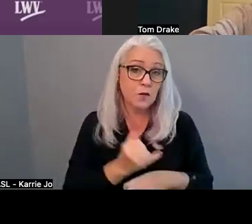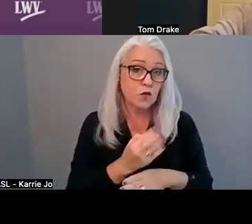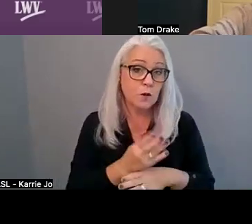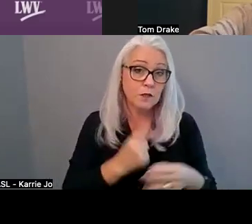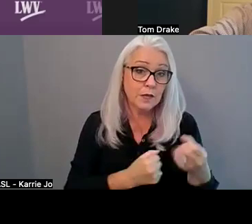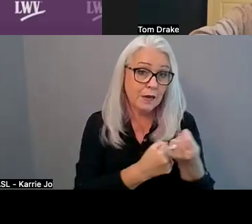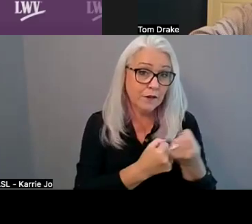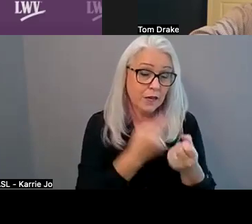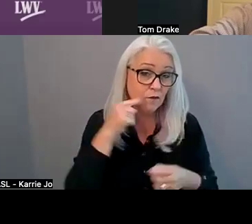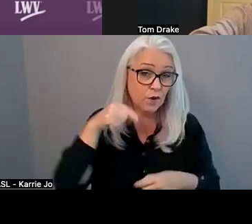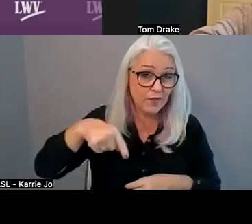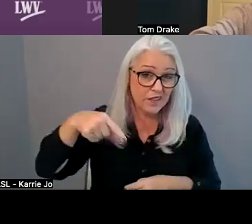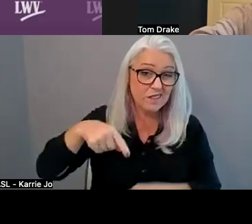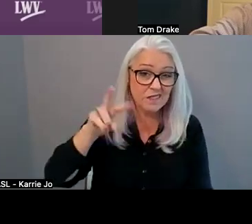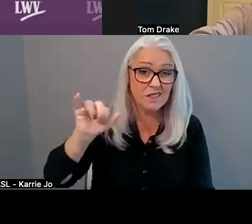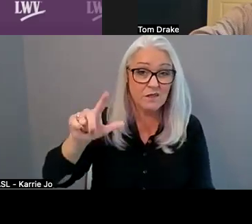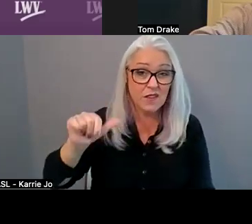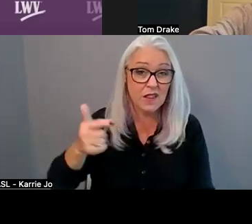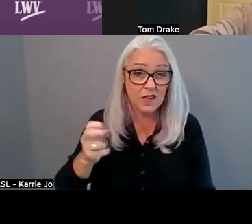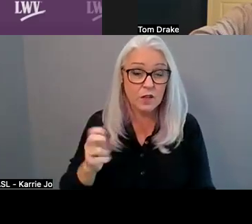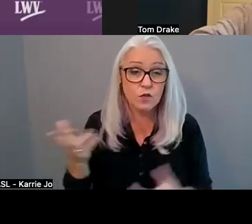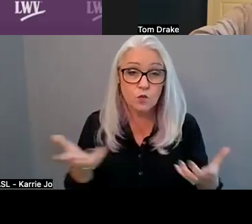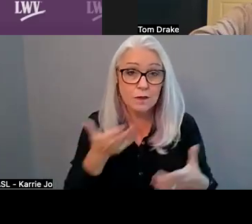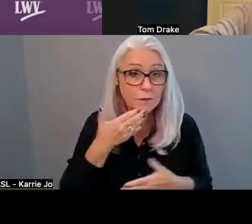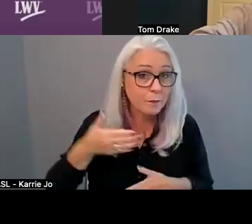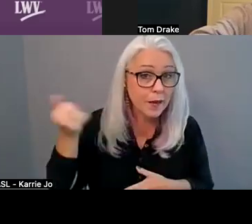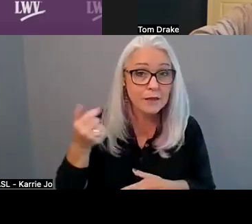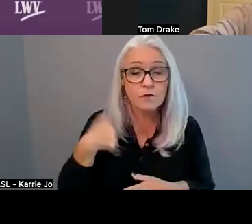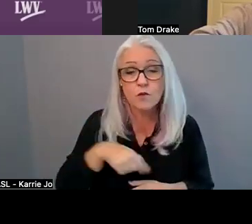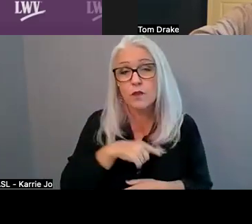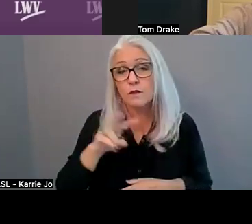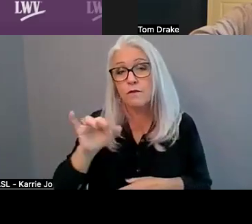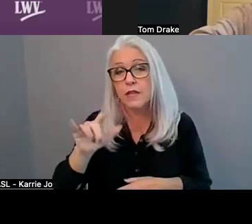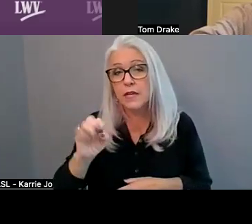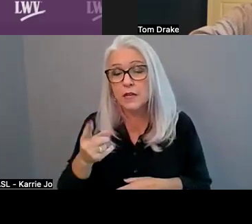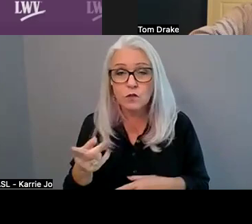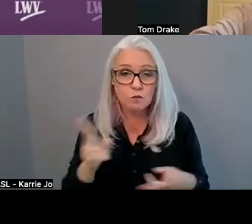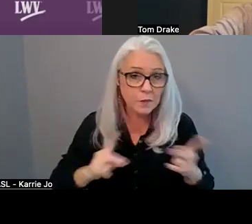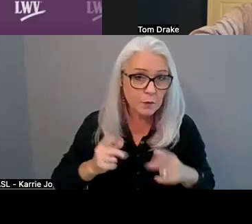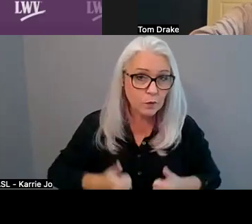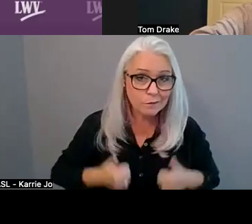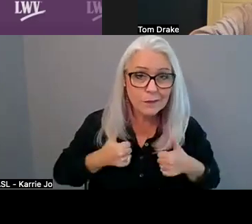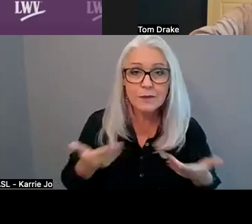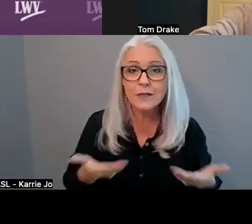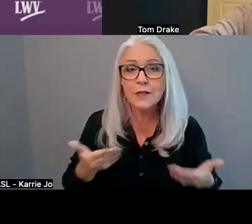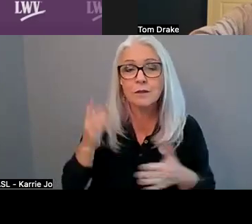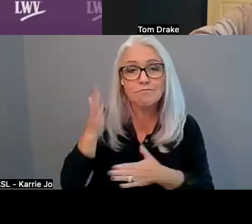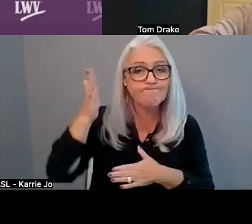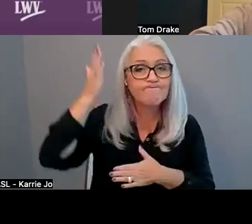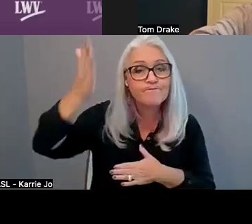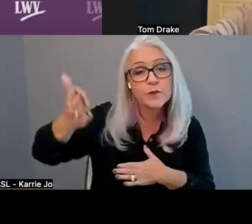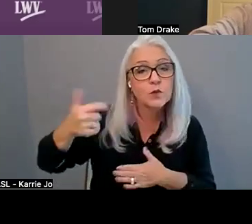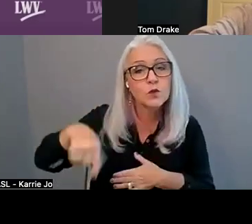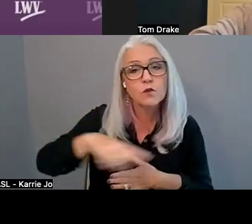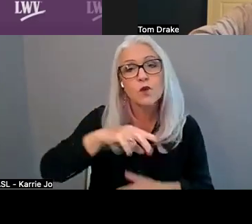village and for what's the best, for what is best for the village, our residents, and the future of Hastings. And I feel like I'm well